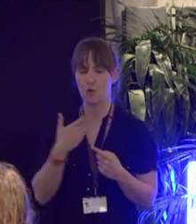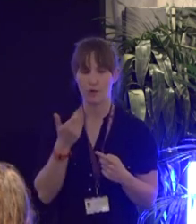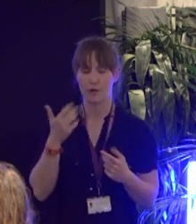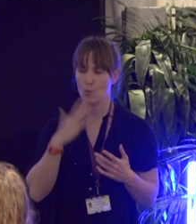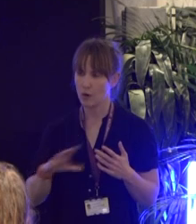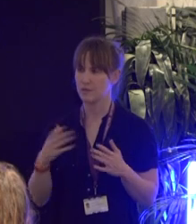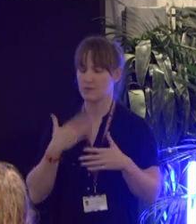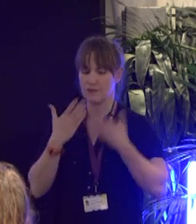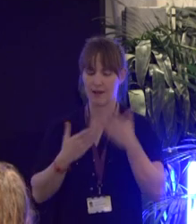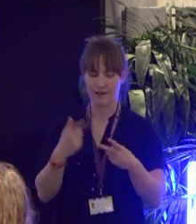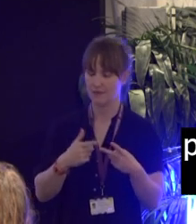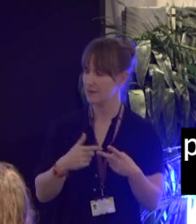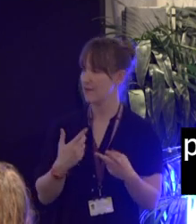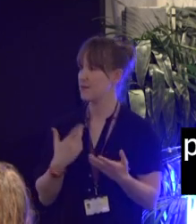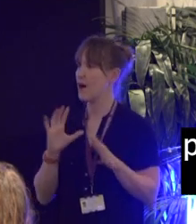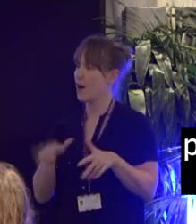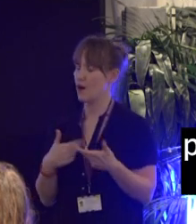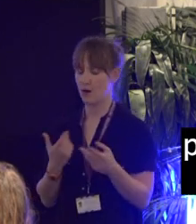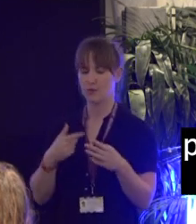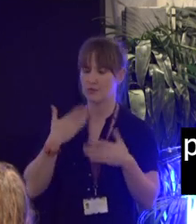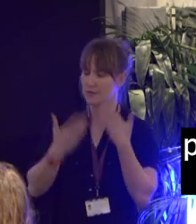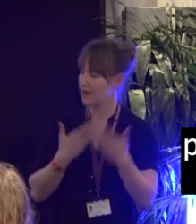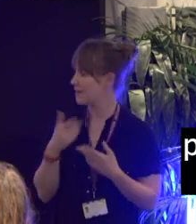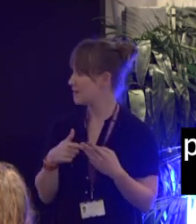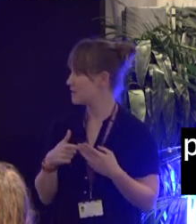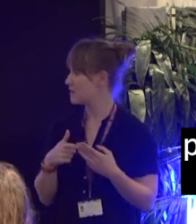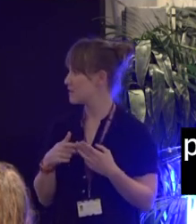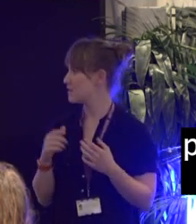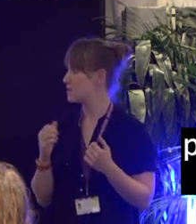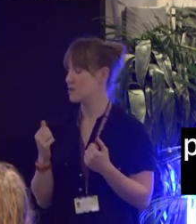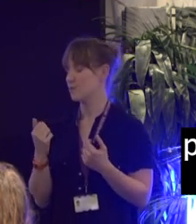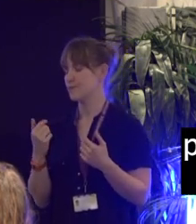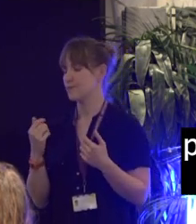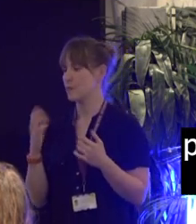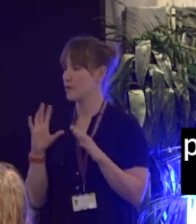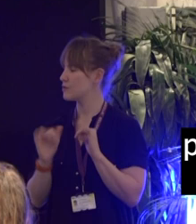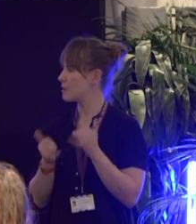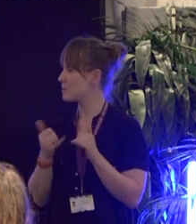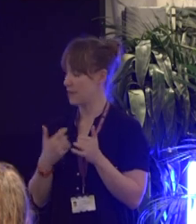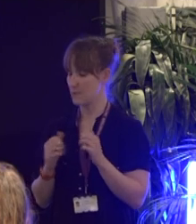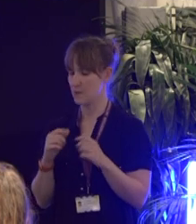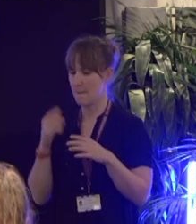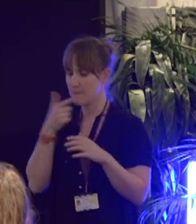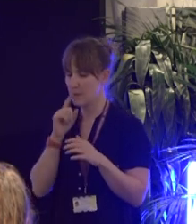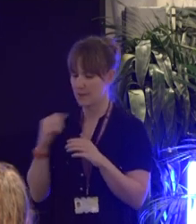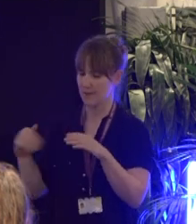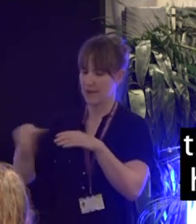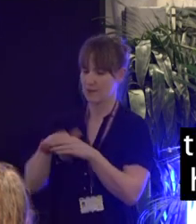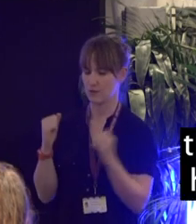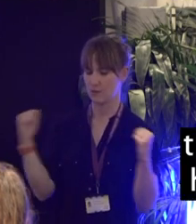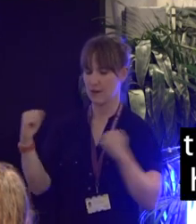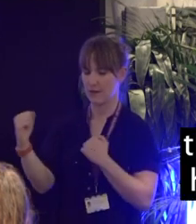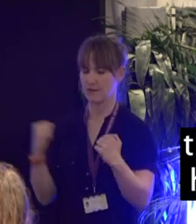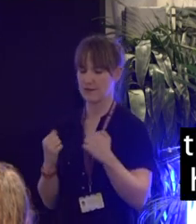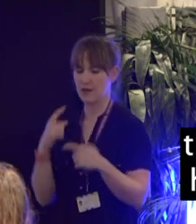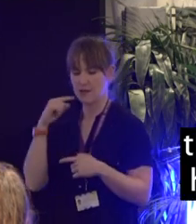tell that story, because I think sometimes people can come into the space and say, this is what I think the audience want, but actually the audience that